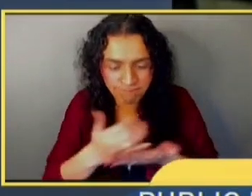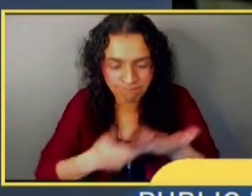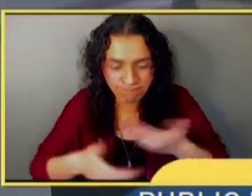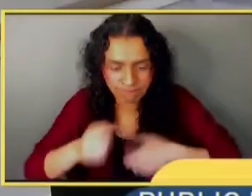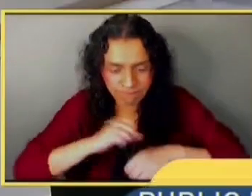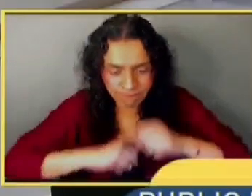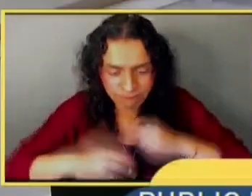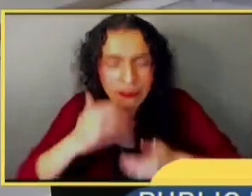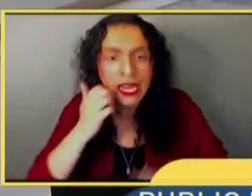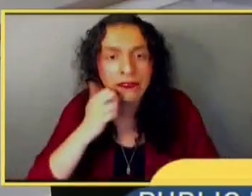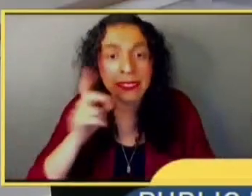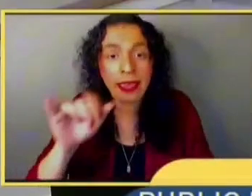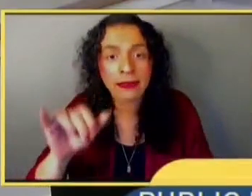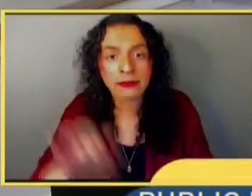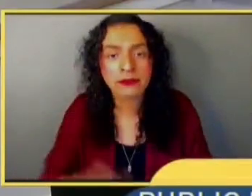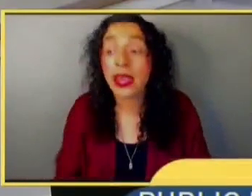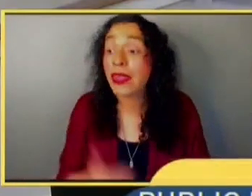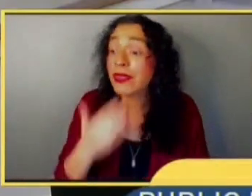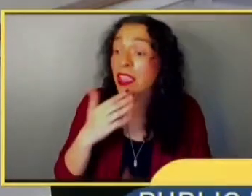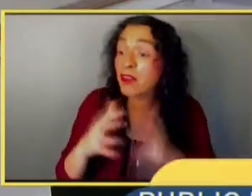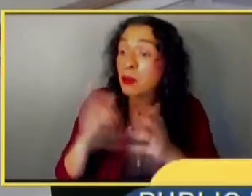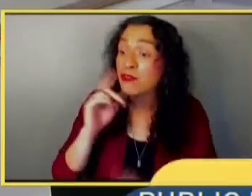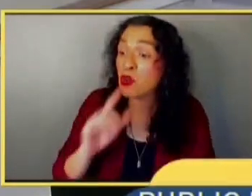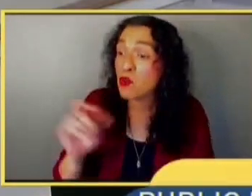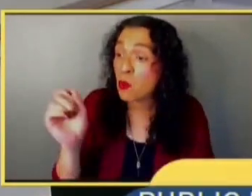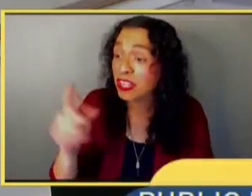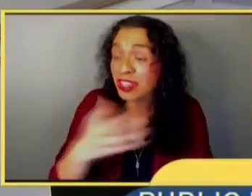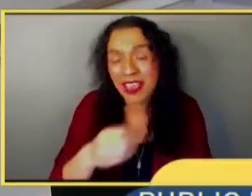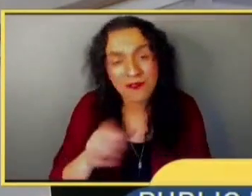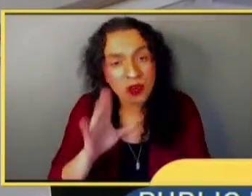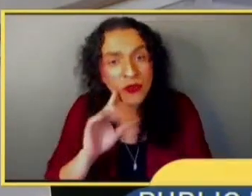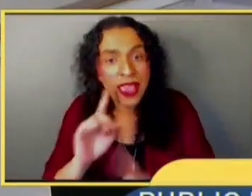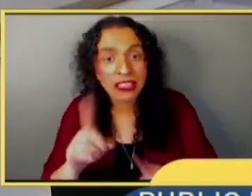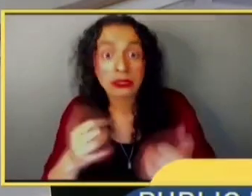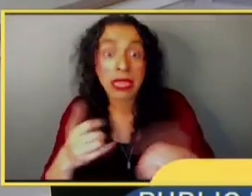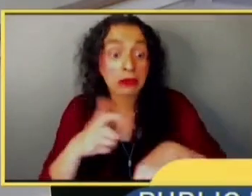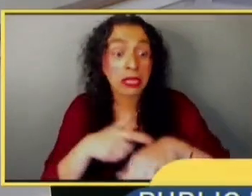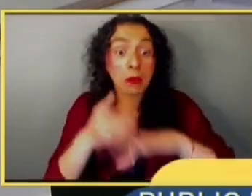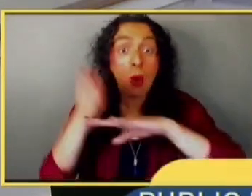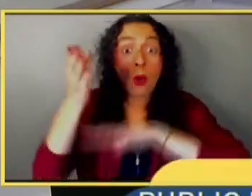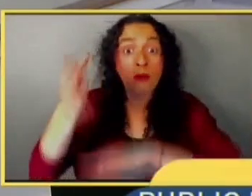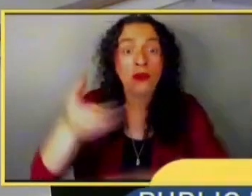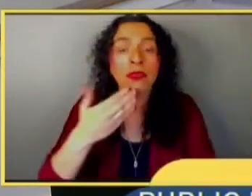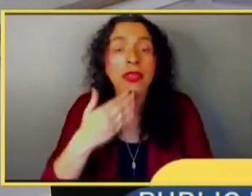Thank you very much for the question and the answer. We are over time now. Thanks very much, Judge.